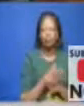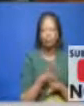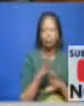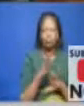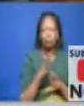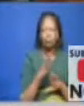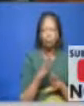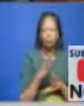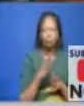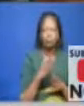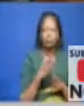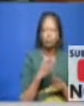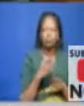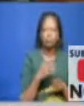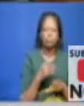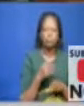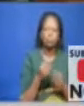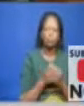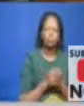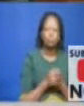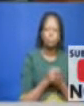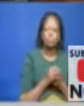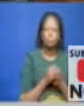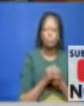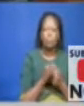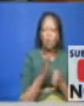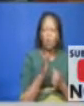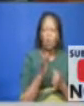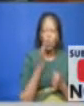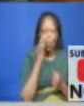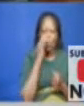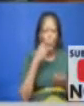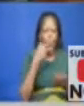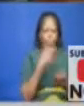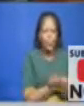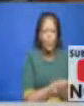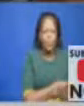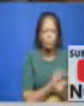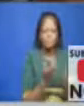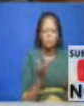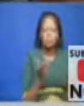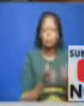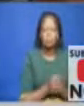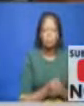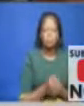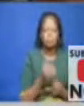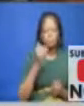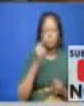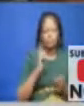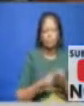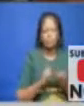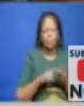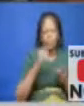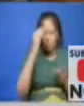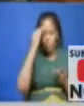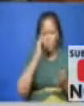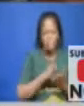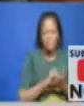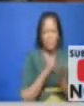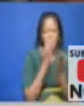doping. And then secondly, I know you might know that I had made a